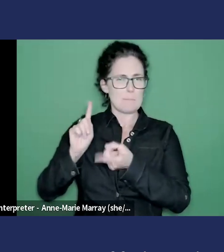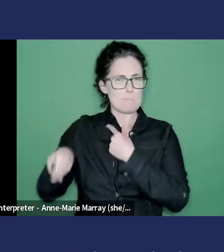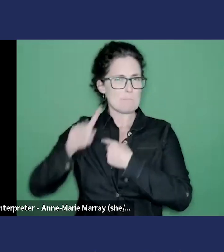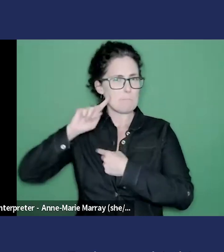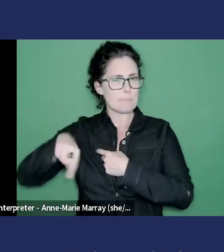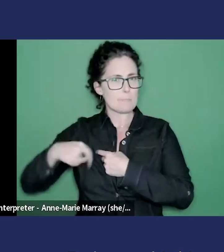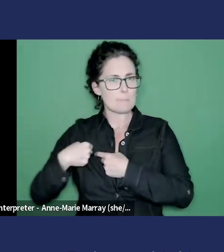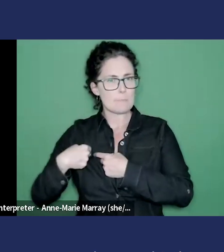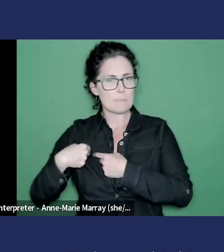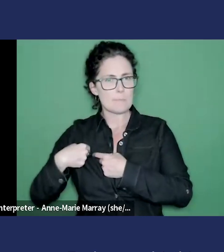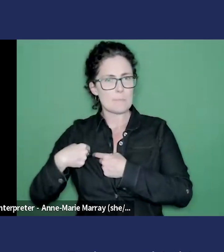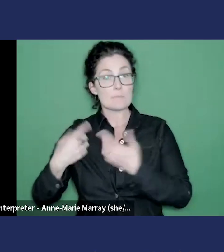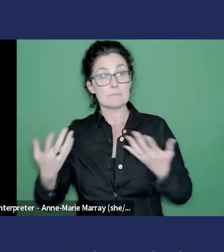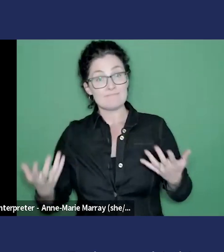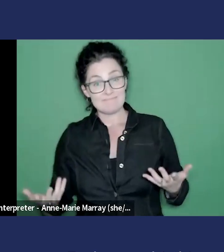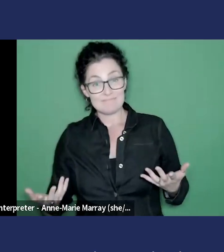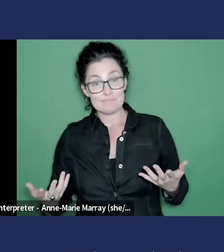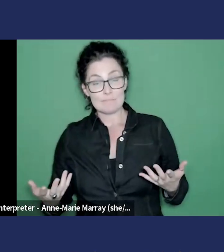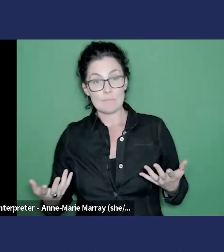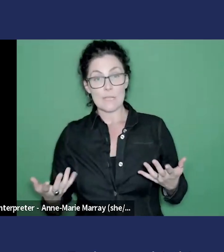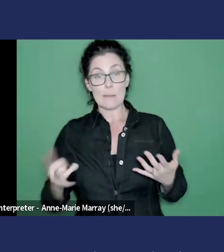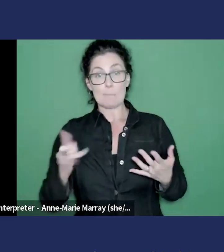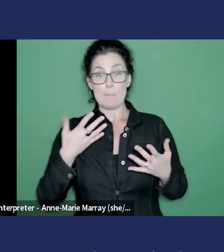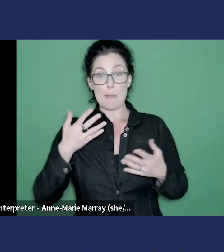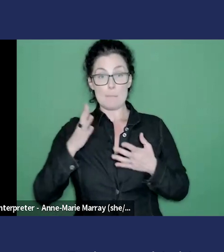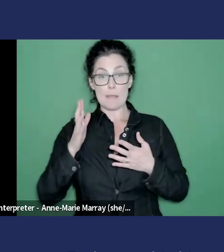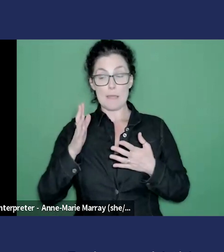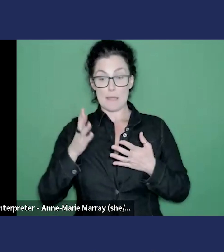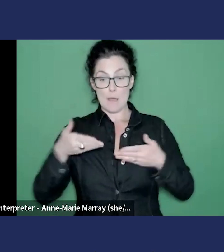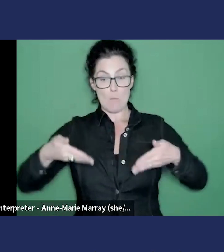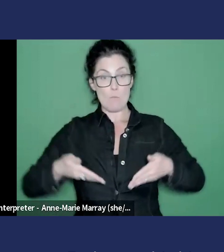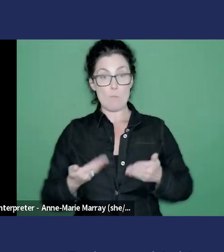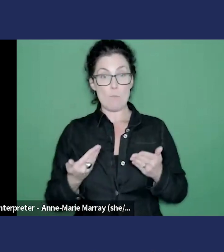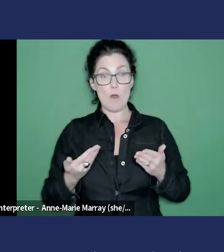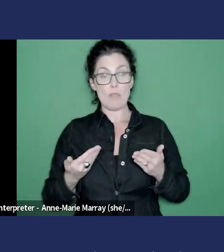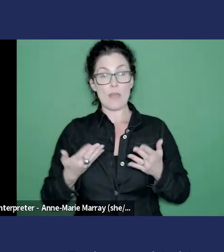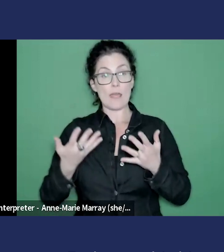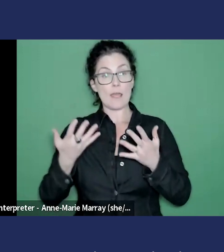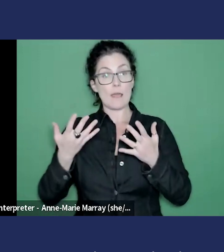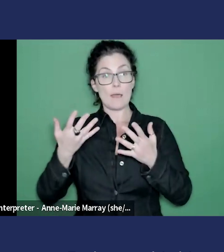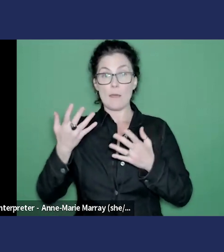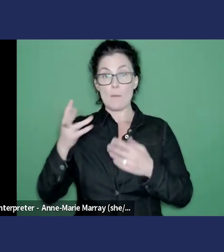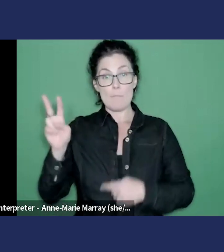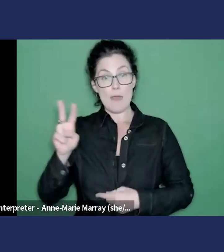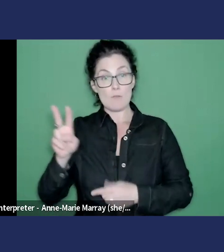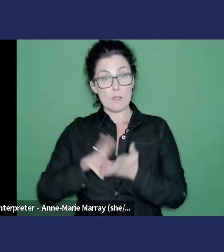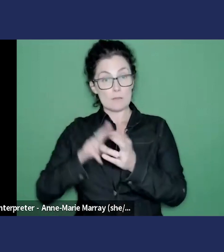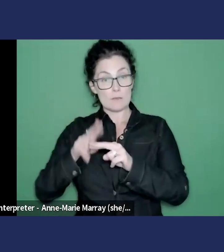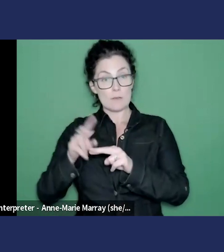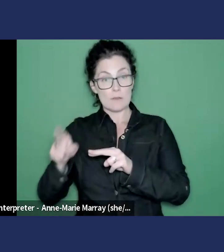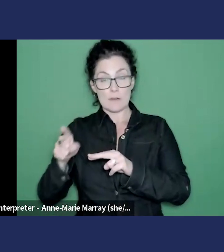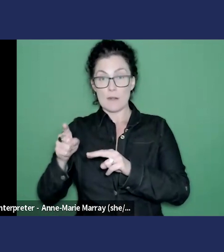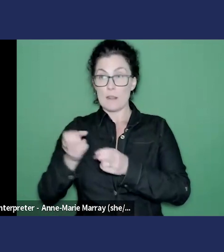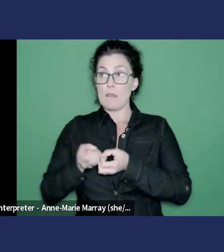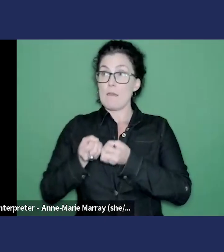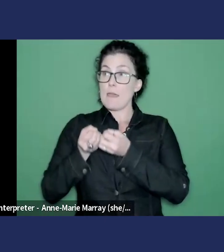passed on, perhaps the birthing parent has provided information and that hasn't been passed on to the caregivers,